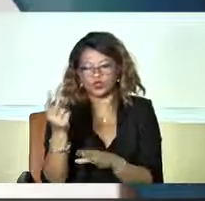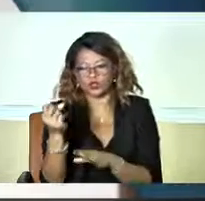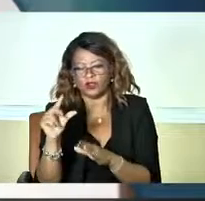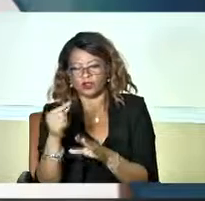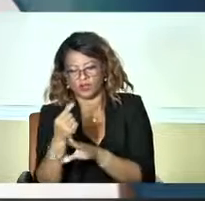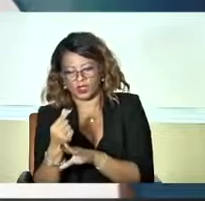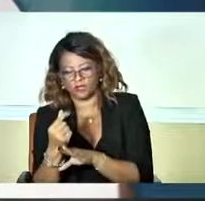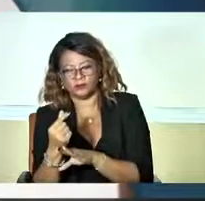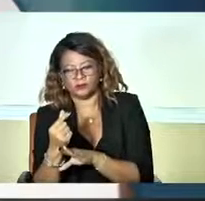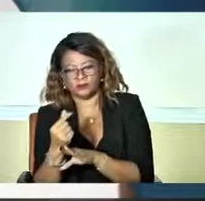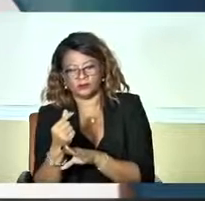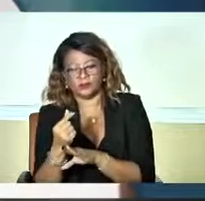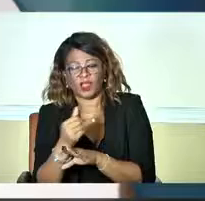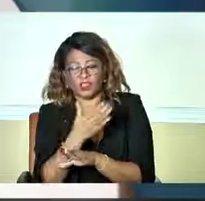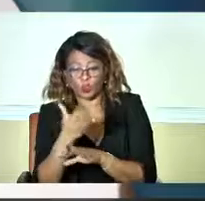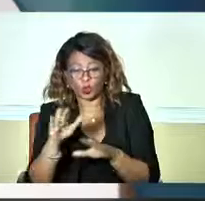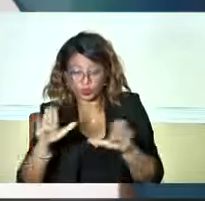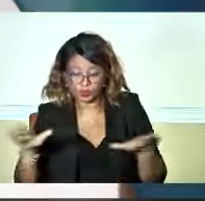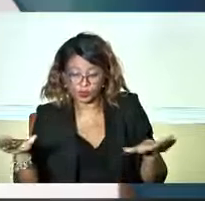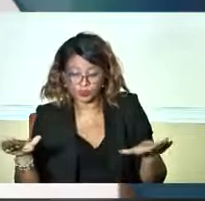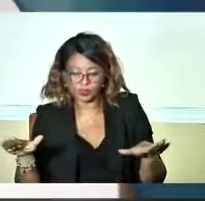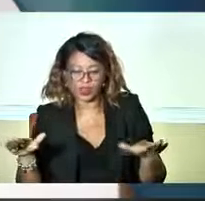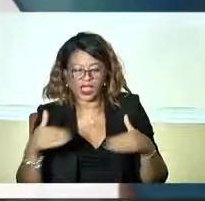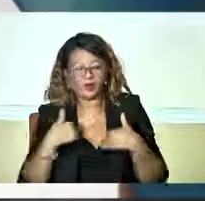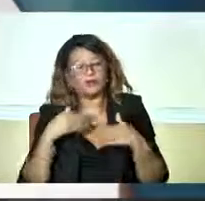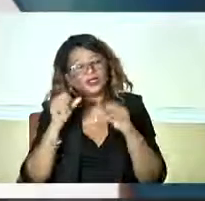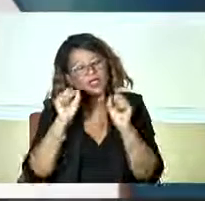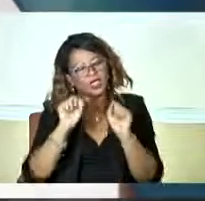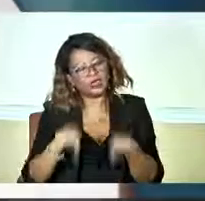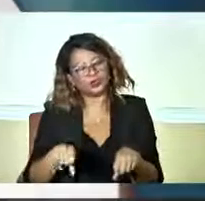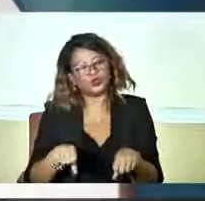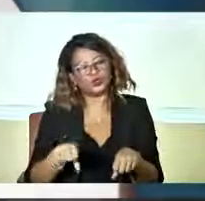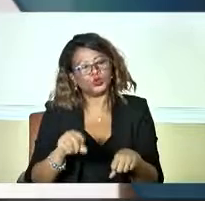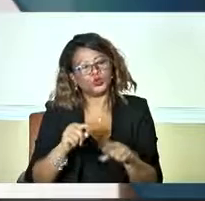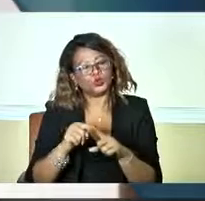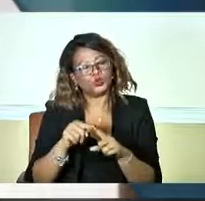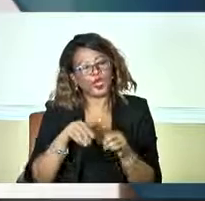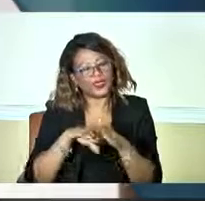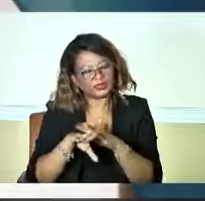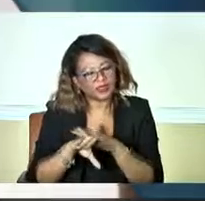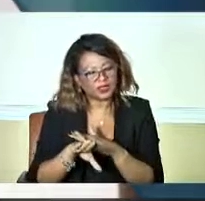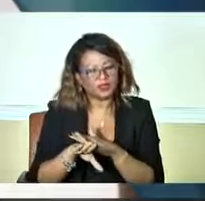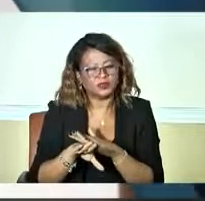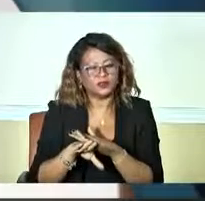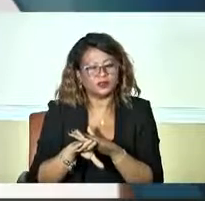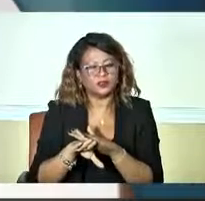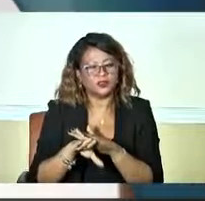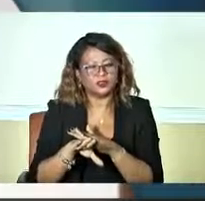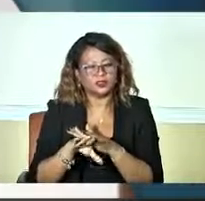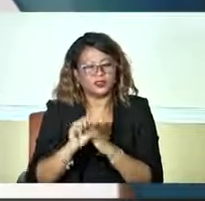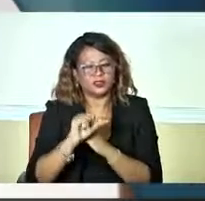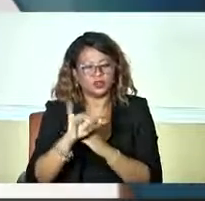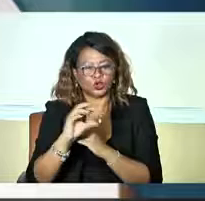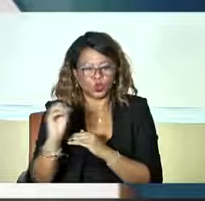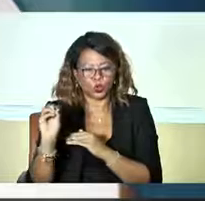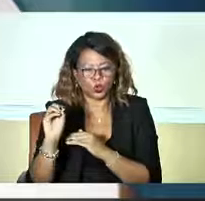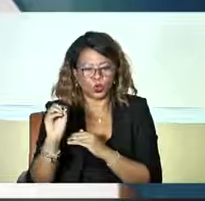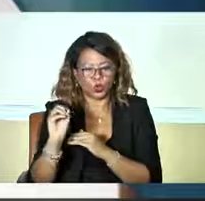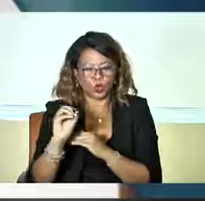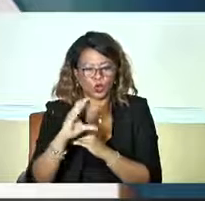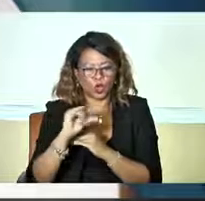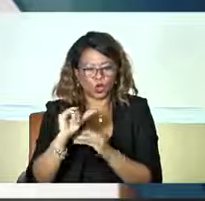grade. And those children have been able to access Cisco,